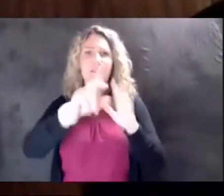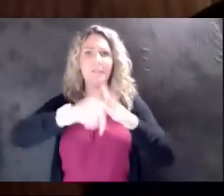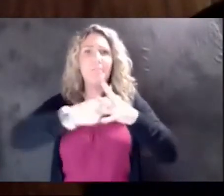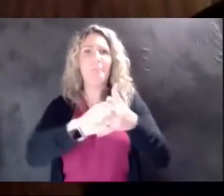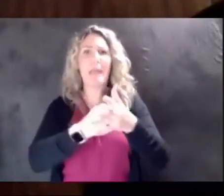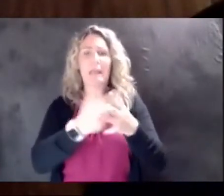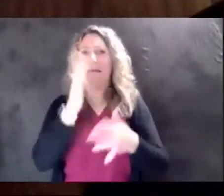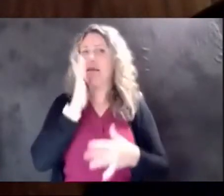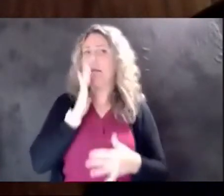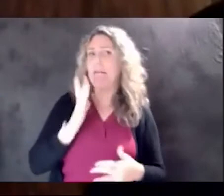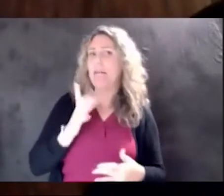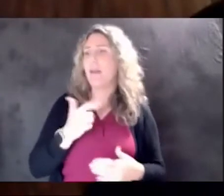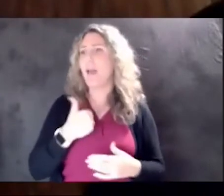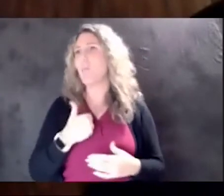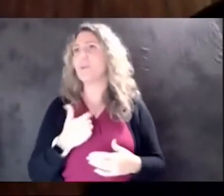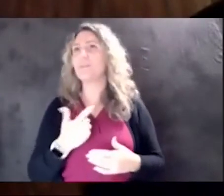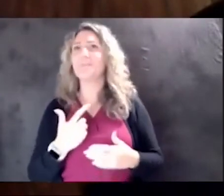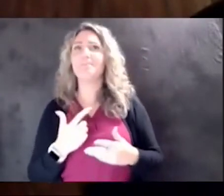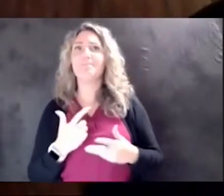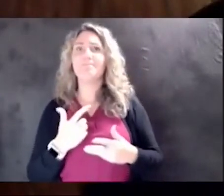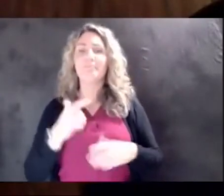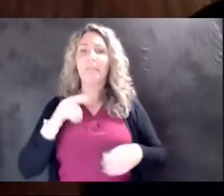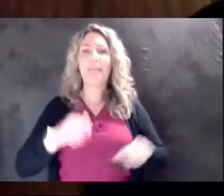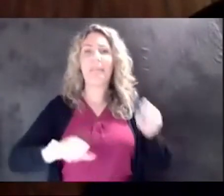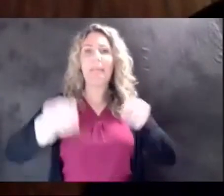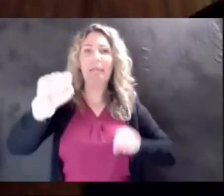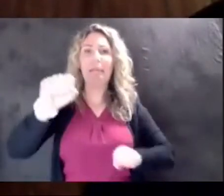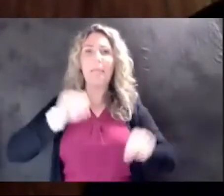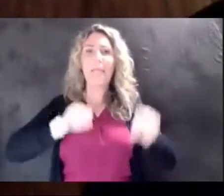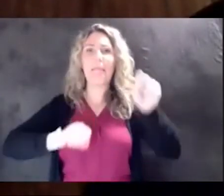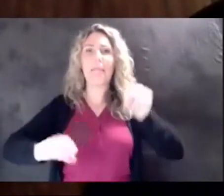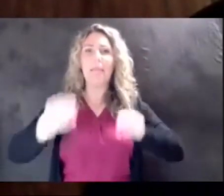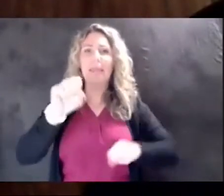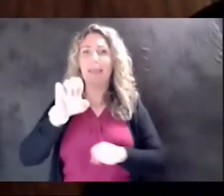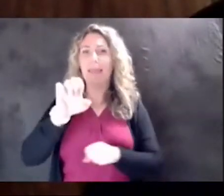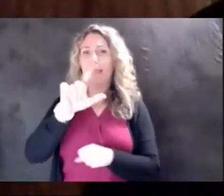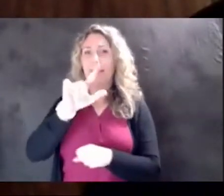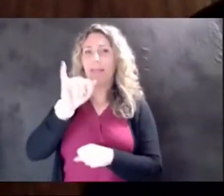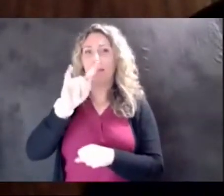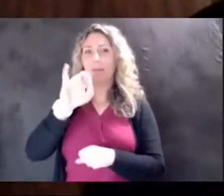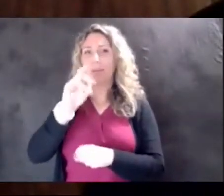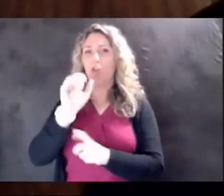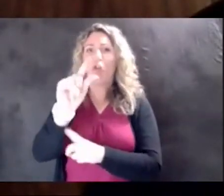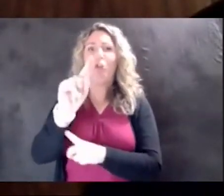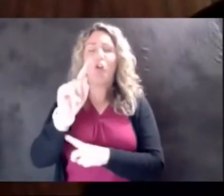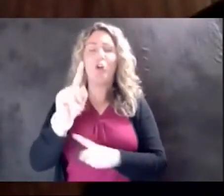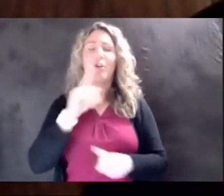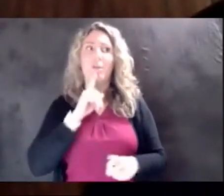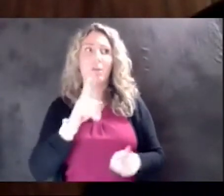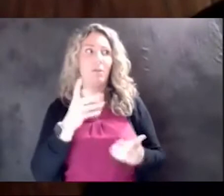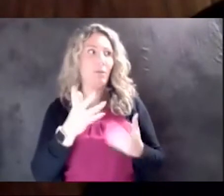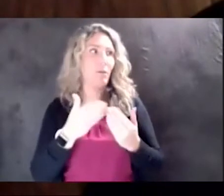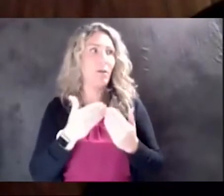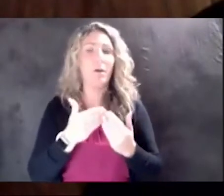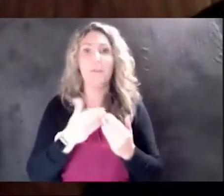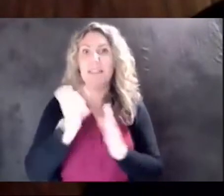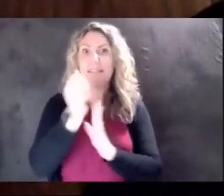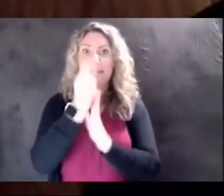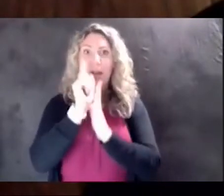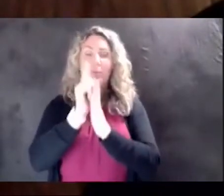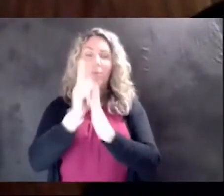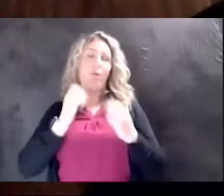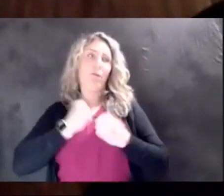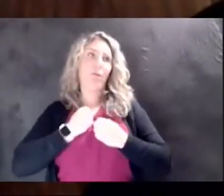would get on the elliptical, and it would almost kill me to go 10 minutes on an